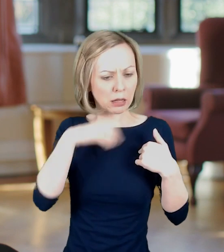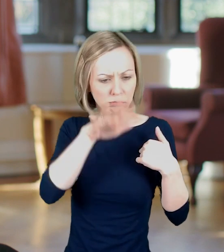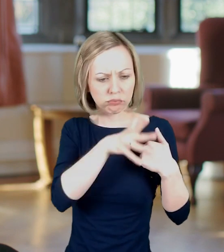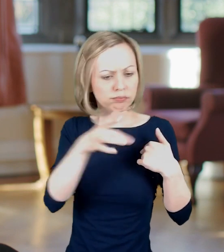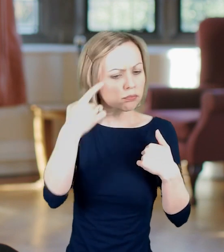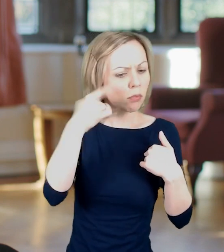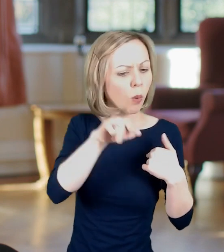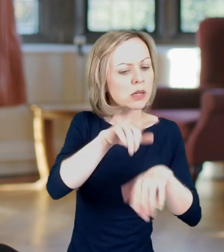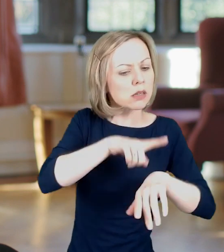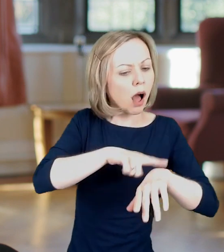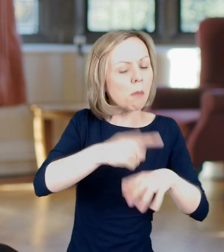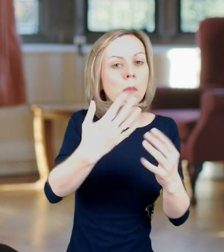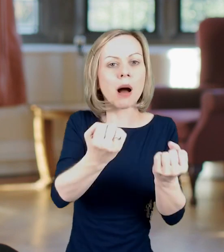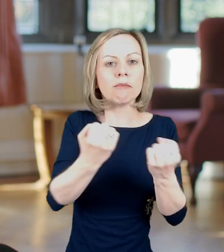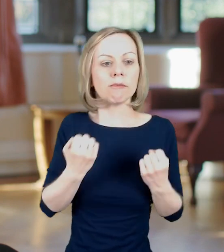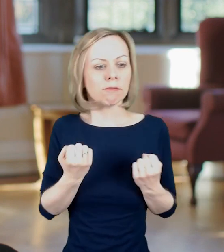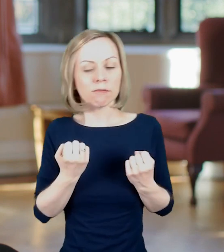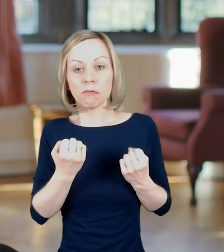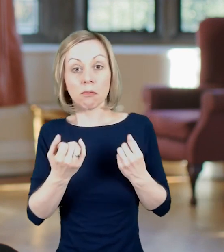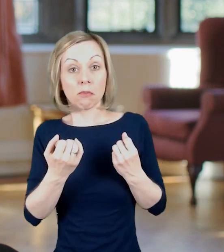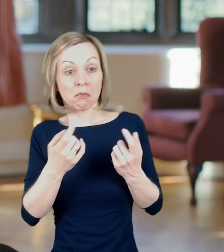it feels,